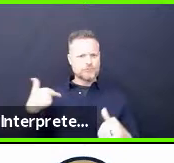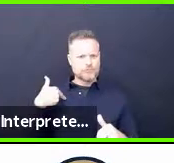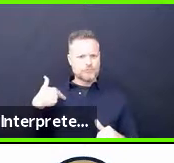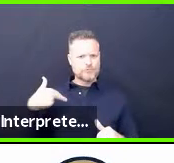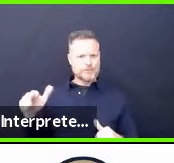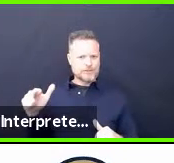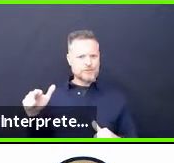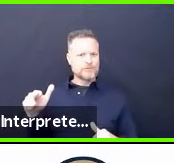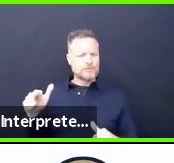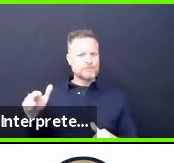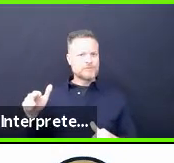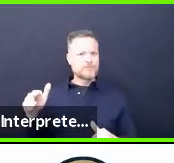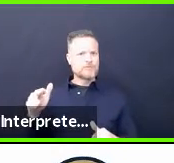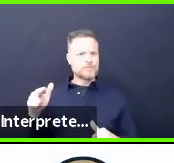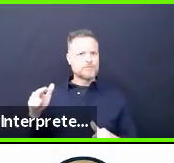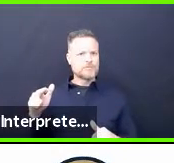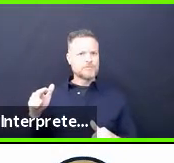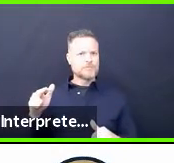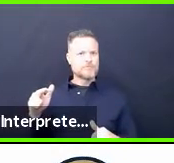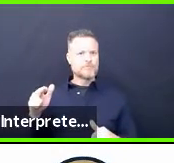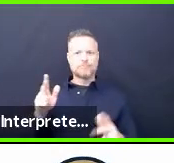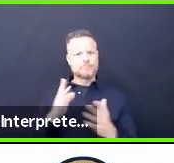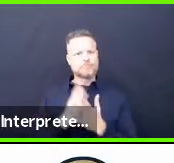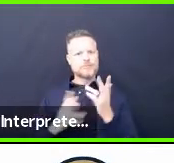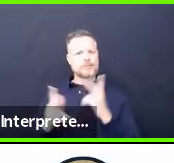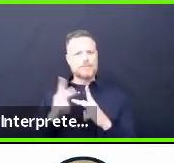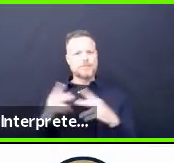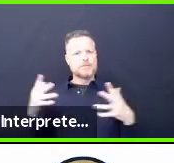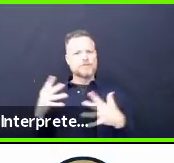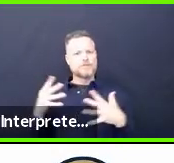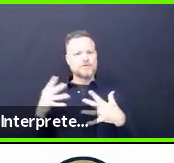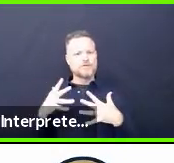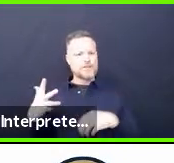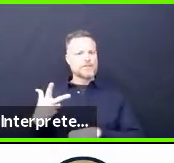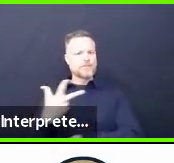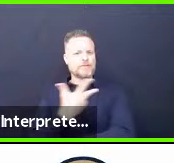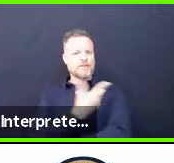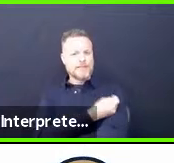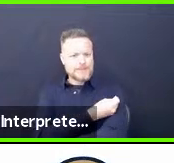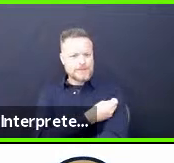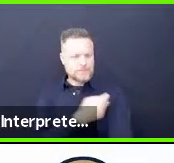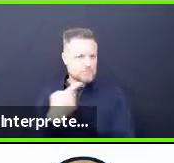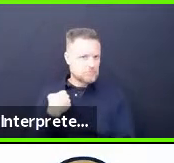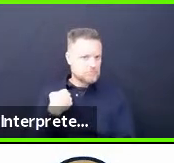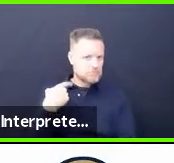being people in different religions being afraid of taking the vaccine, thinking that it was